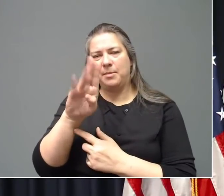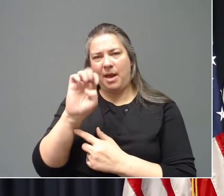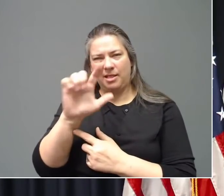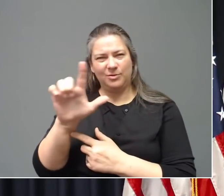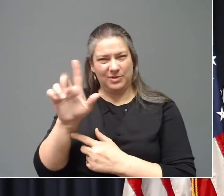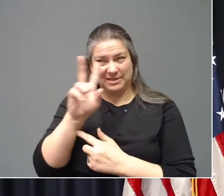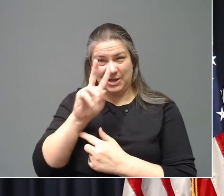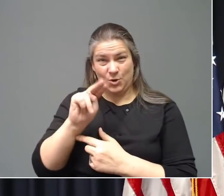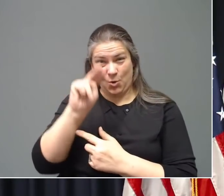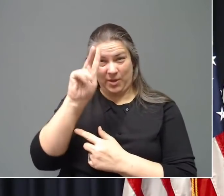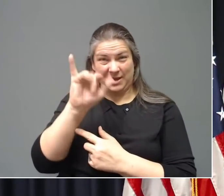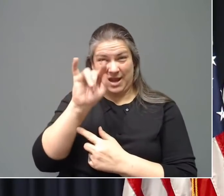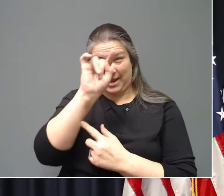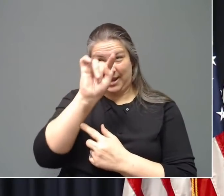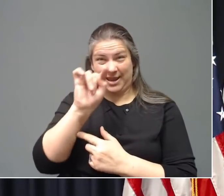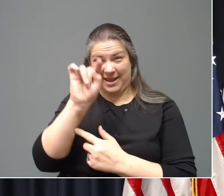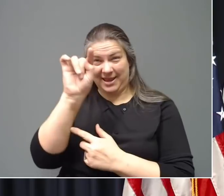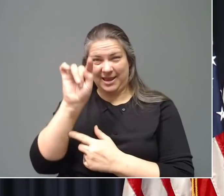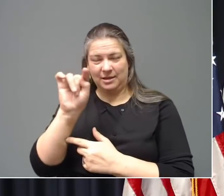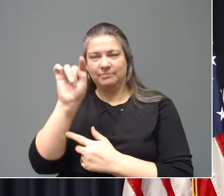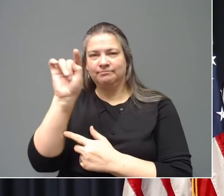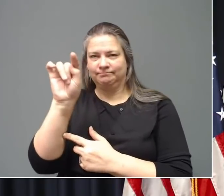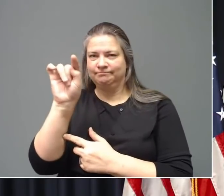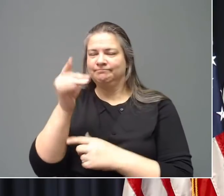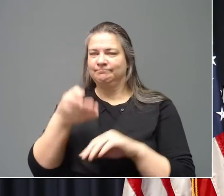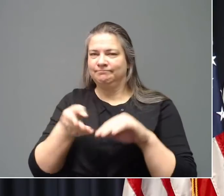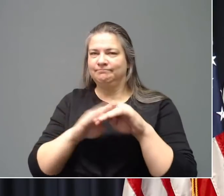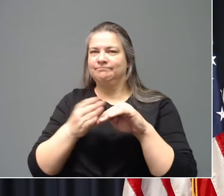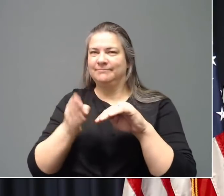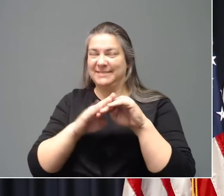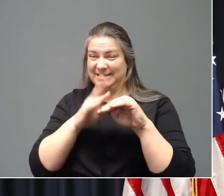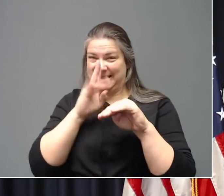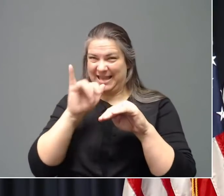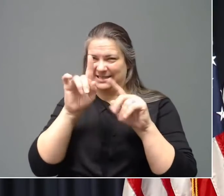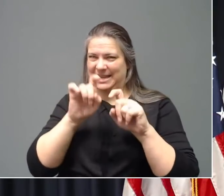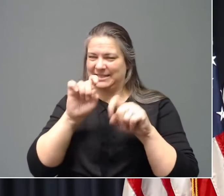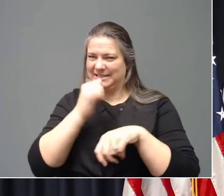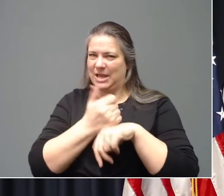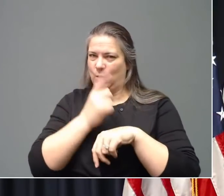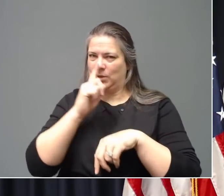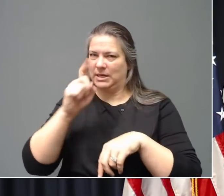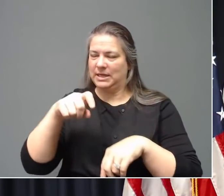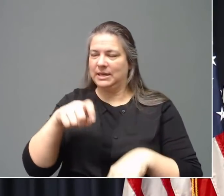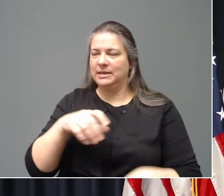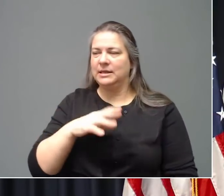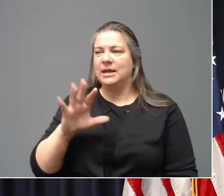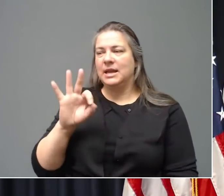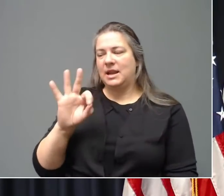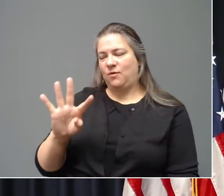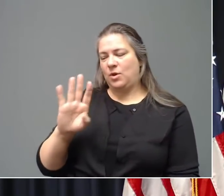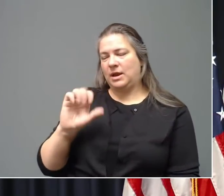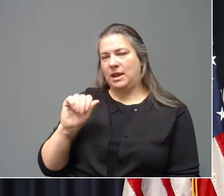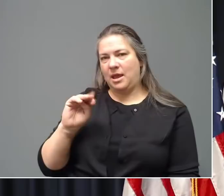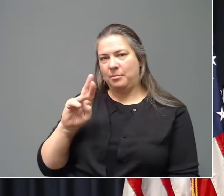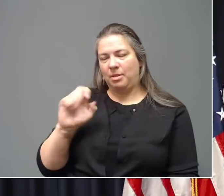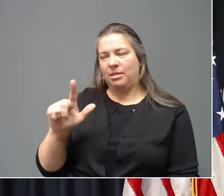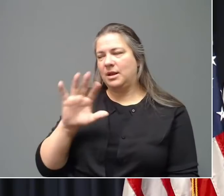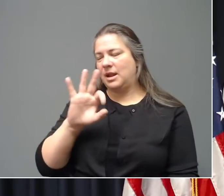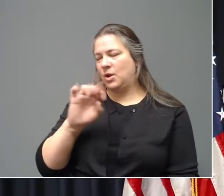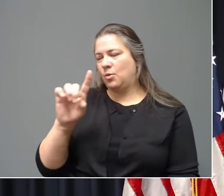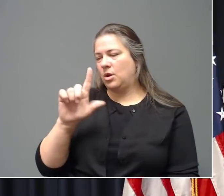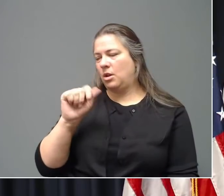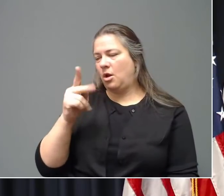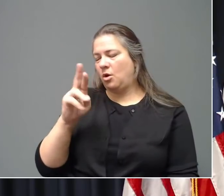Kentucky counties why this surge testing is so important. 94 from Campbell, 91 from Laurel, 88 in